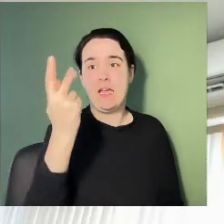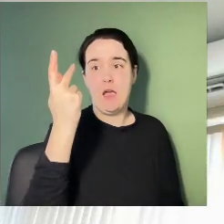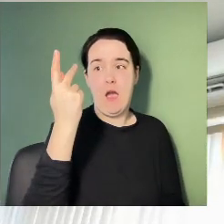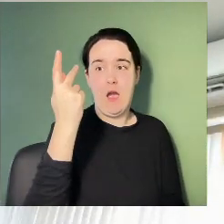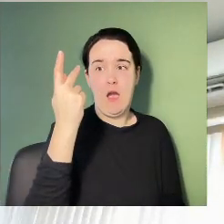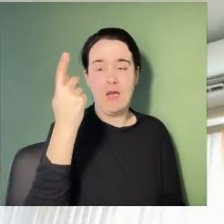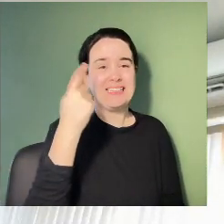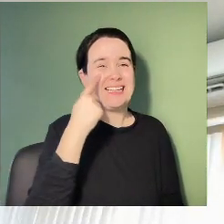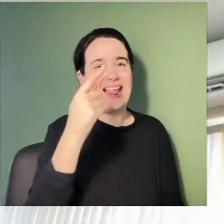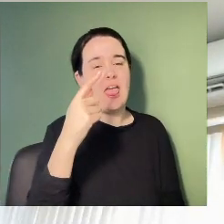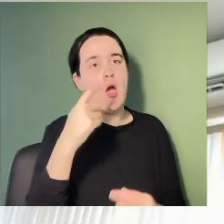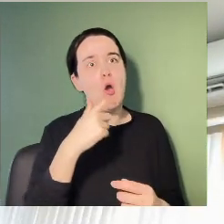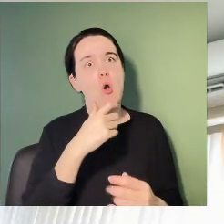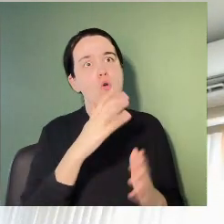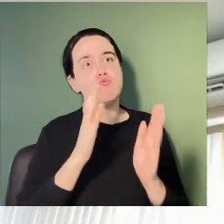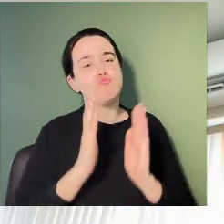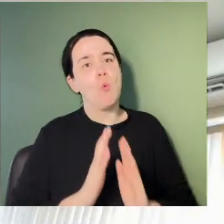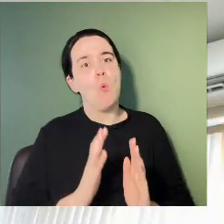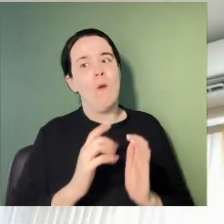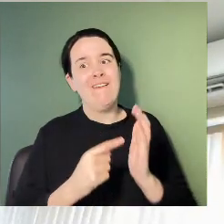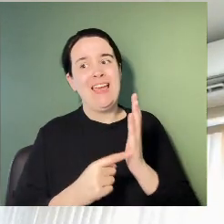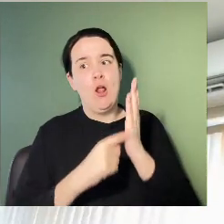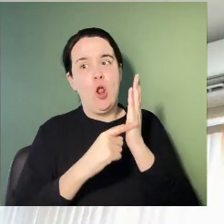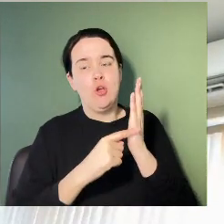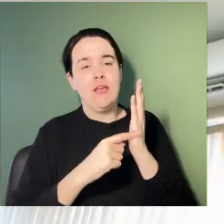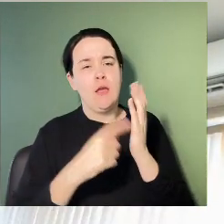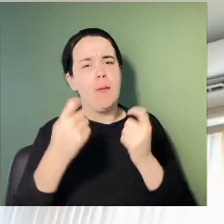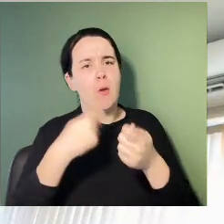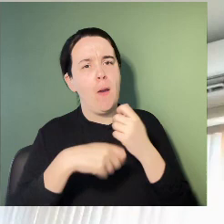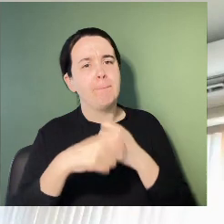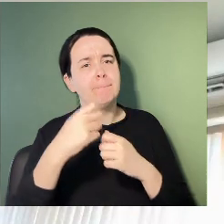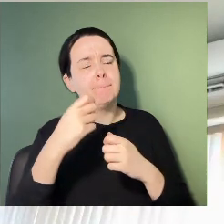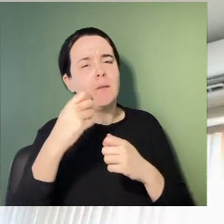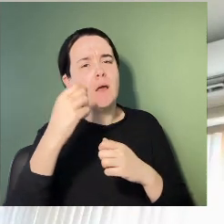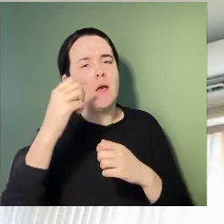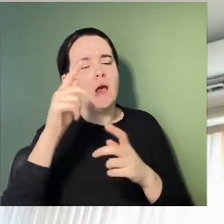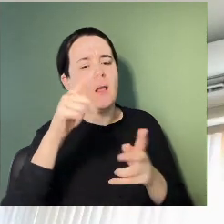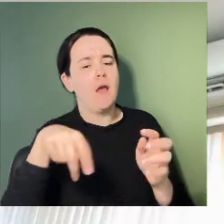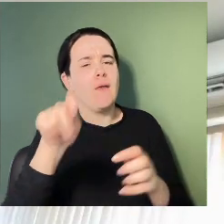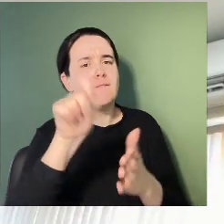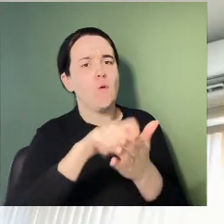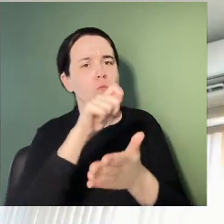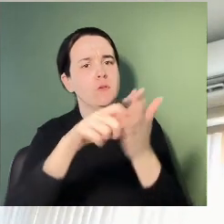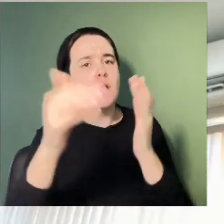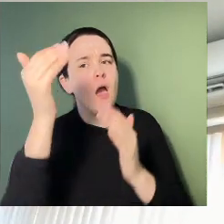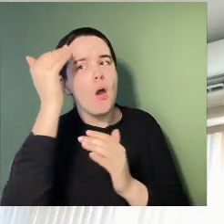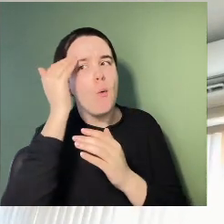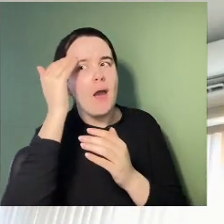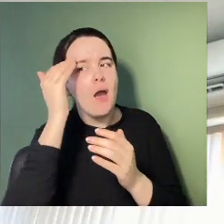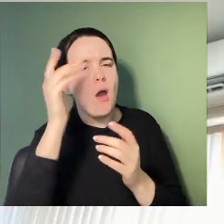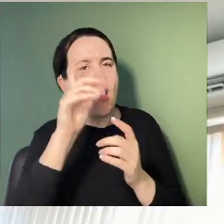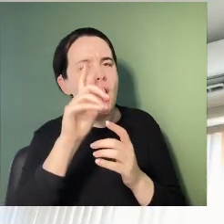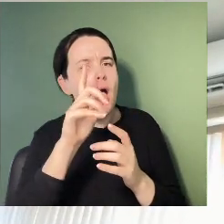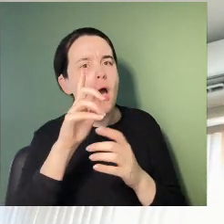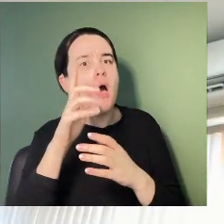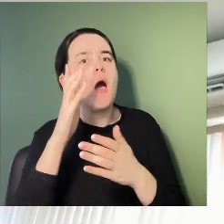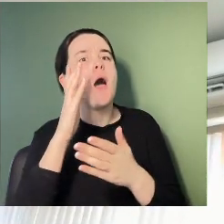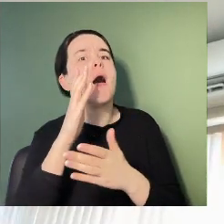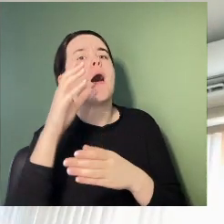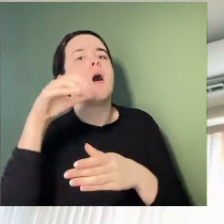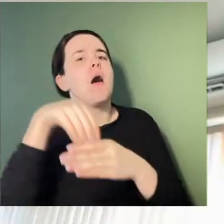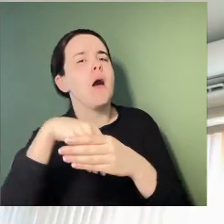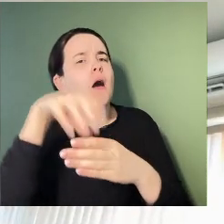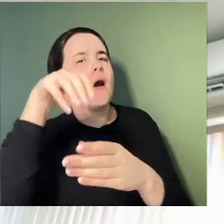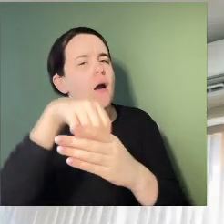of voters' awareness, in terms of integrity and accountability, transparency. It sort